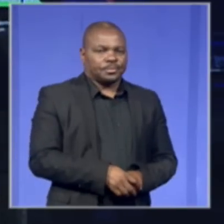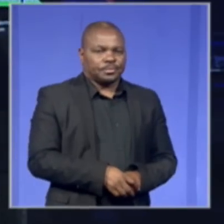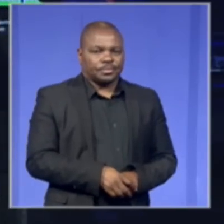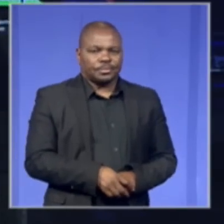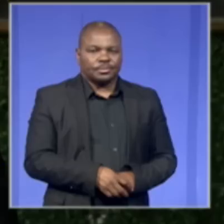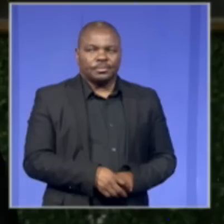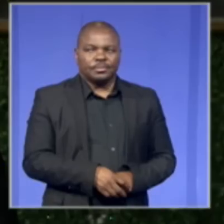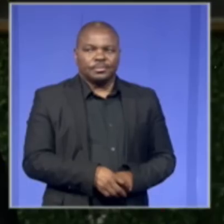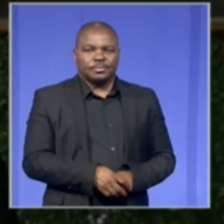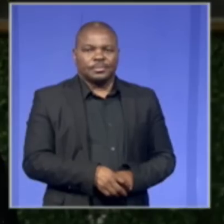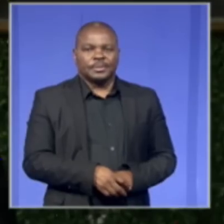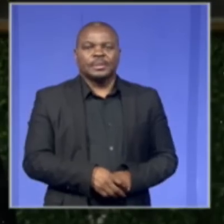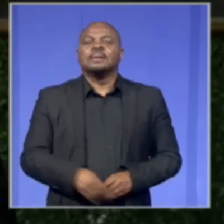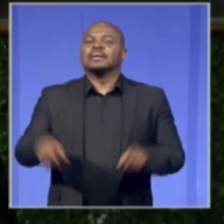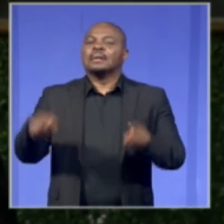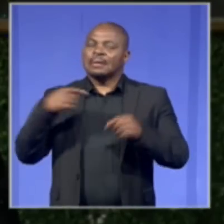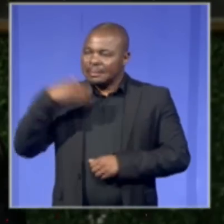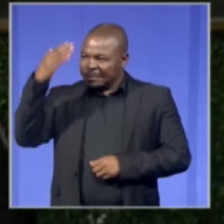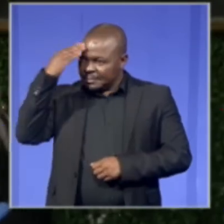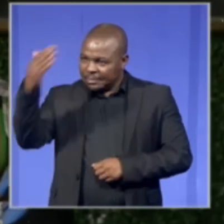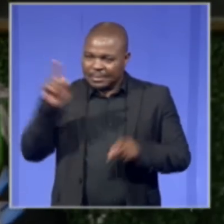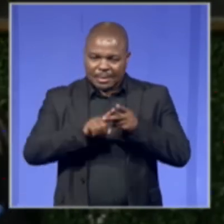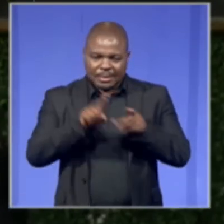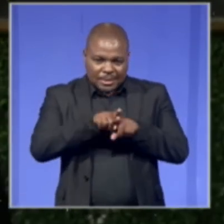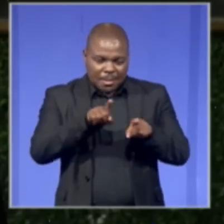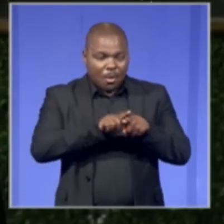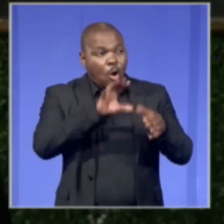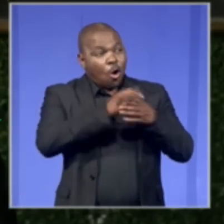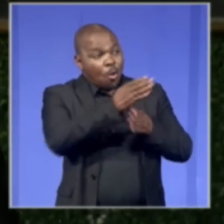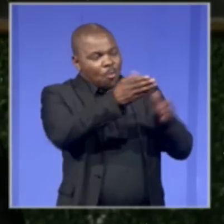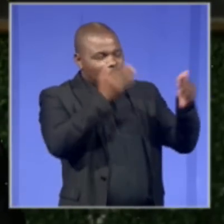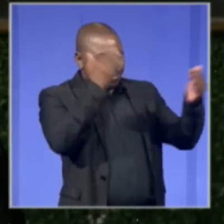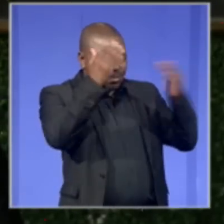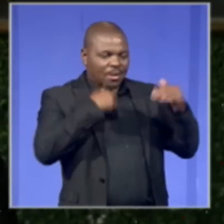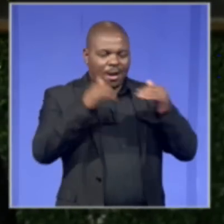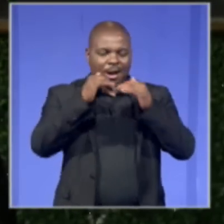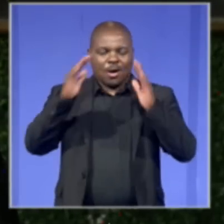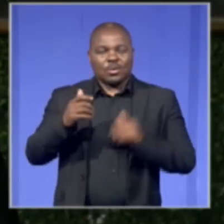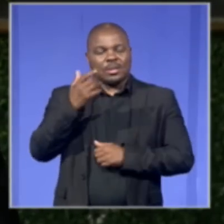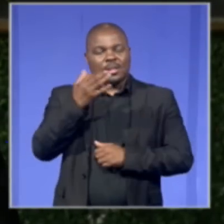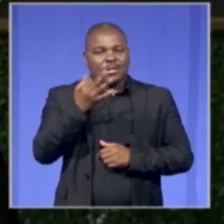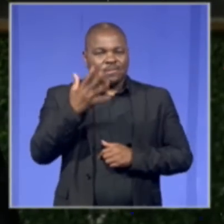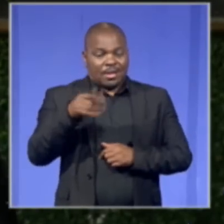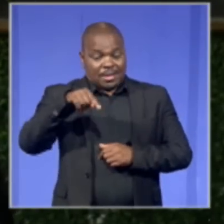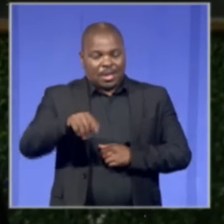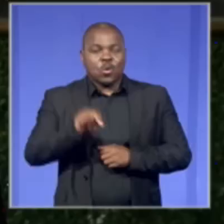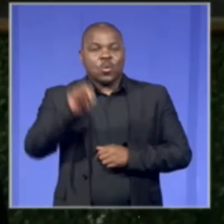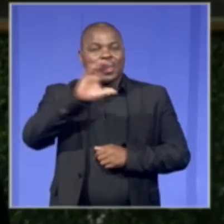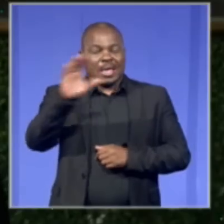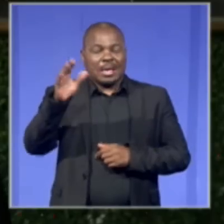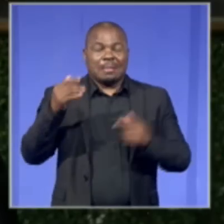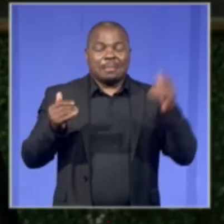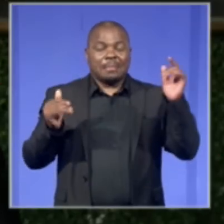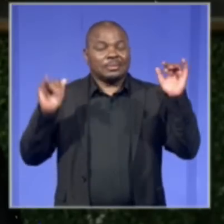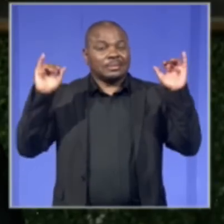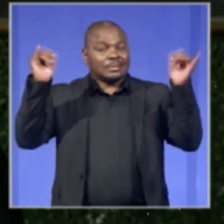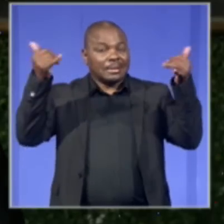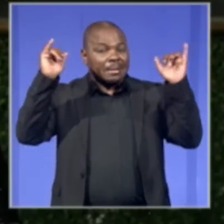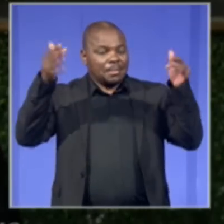Ke dumedise le babuhi ko gae re mo House 25 mo Northern Cape ko ditiragalo di leng teng batho